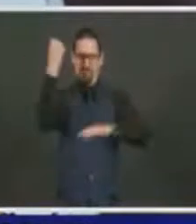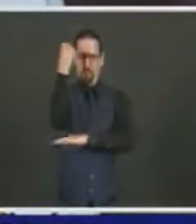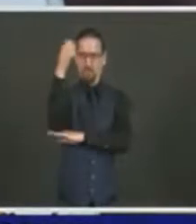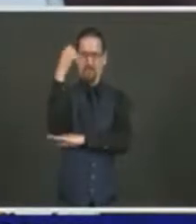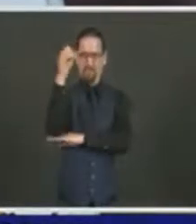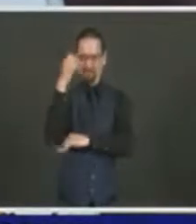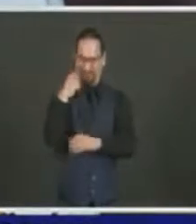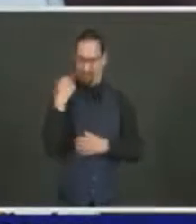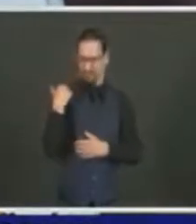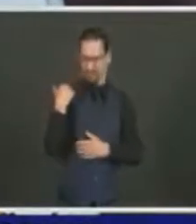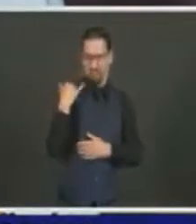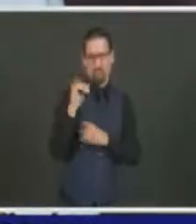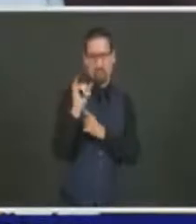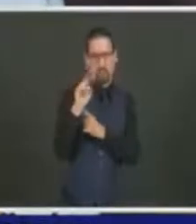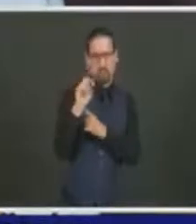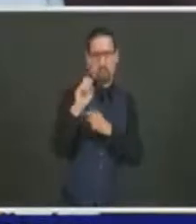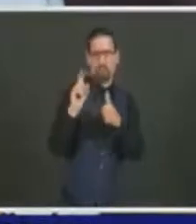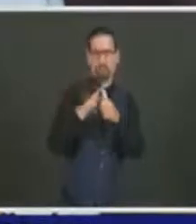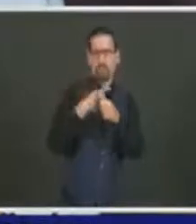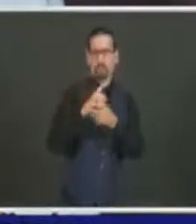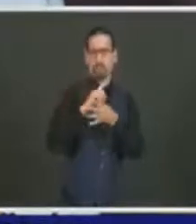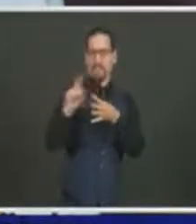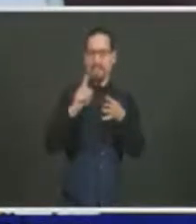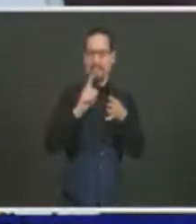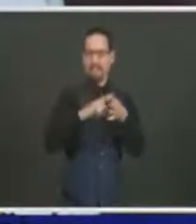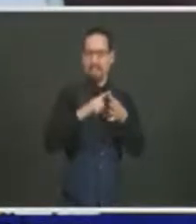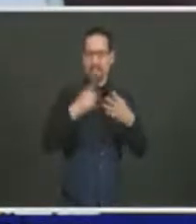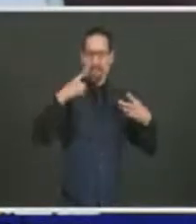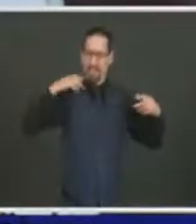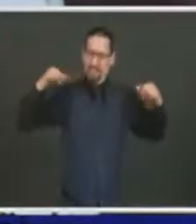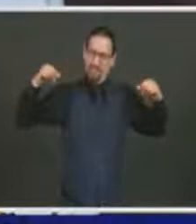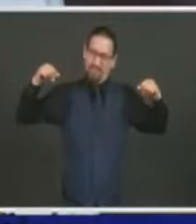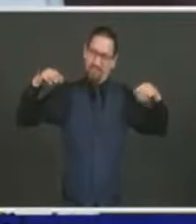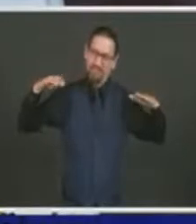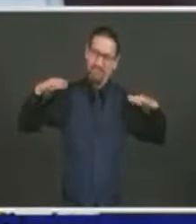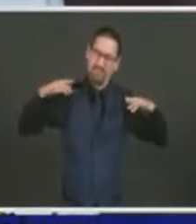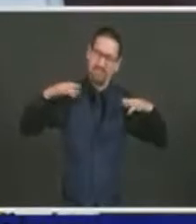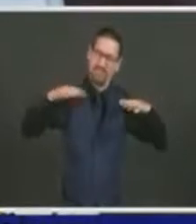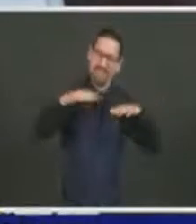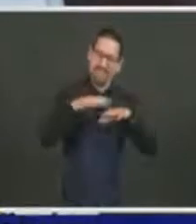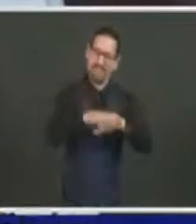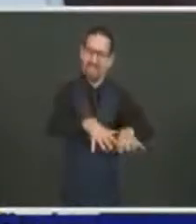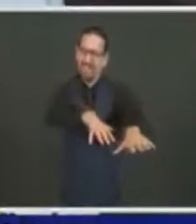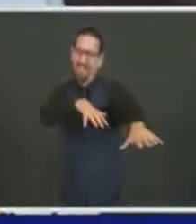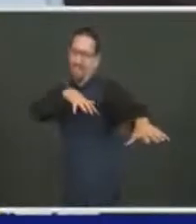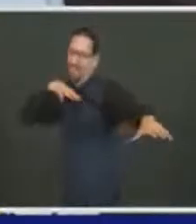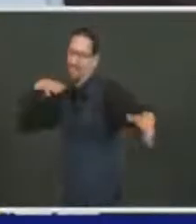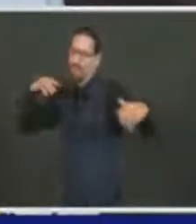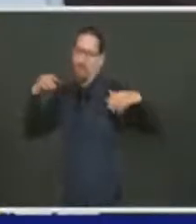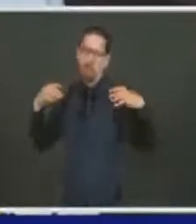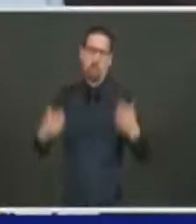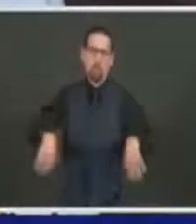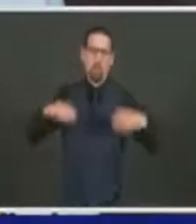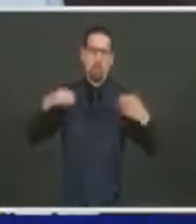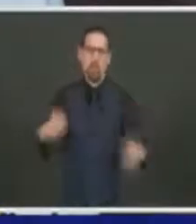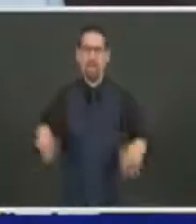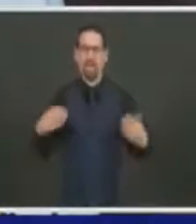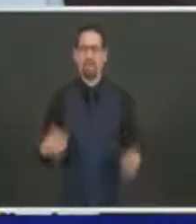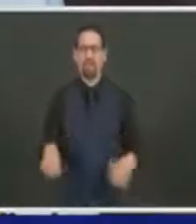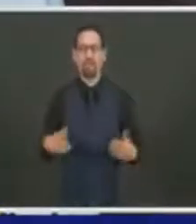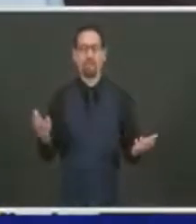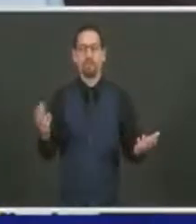them attended by thousands of people. To be clear, that was a risk and one that we do